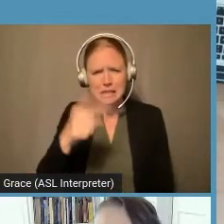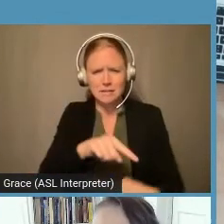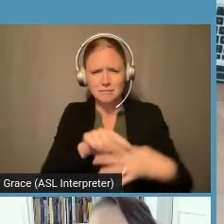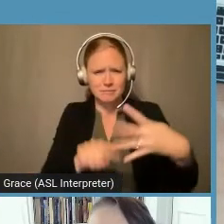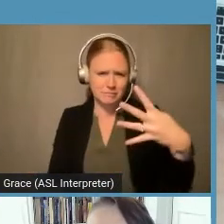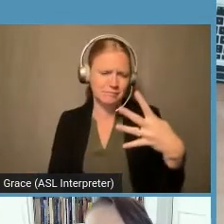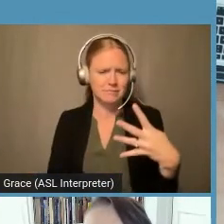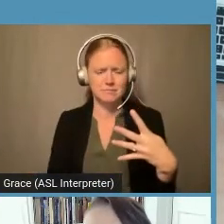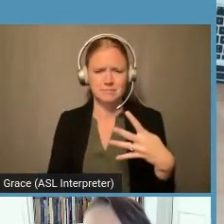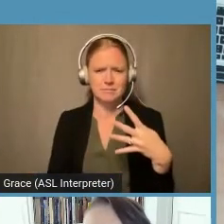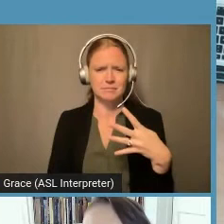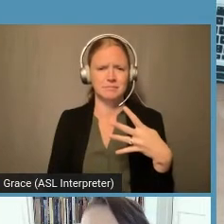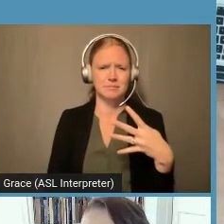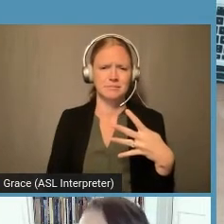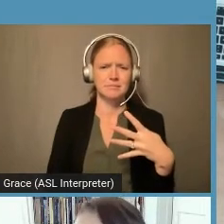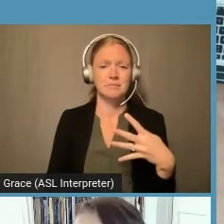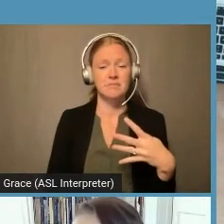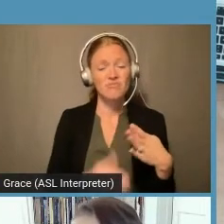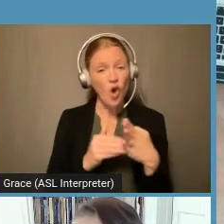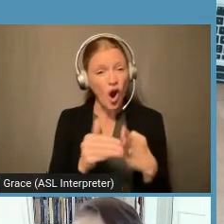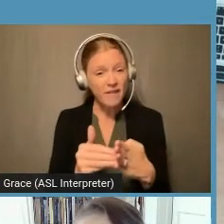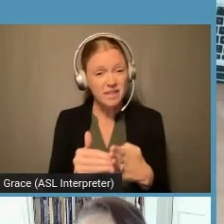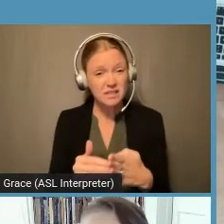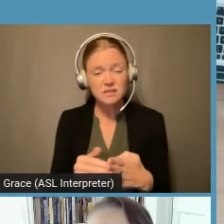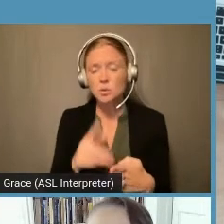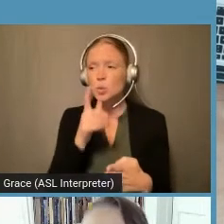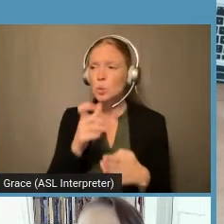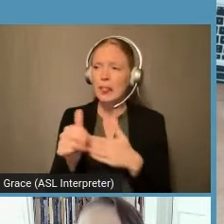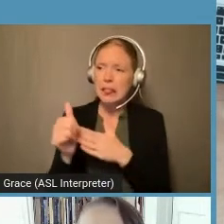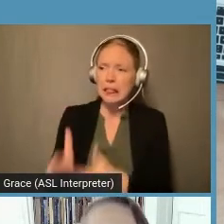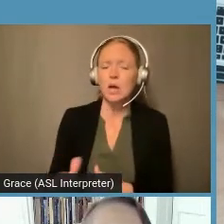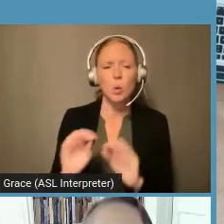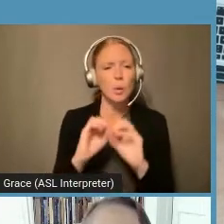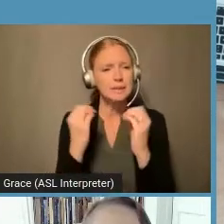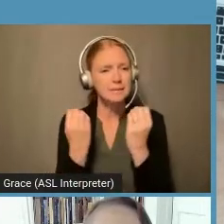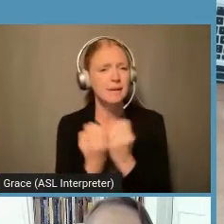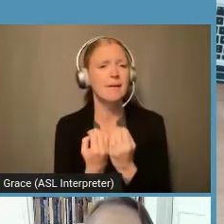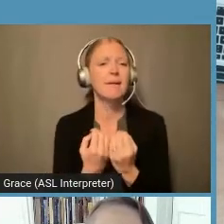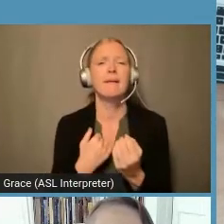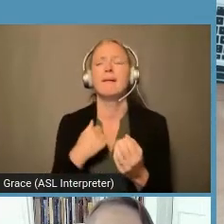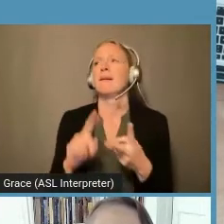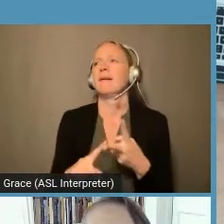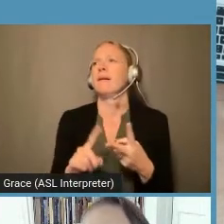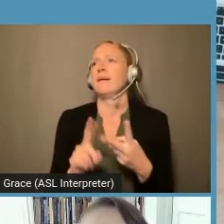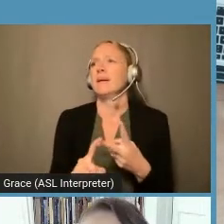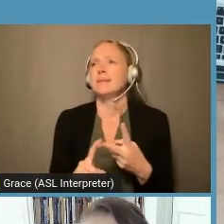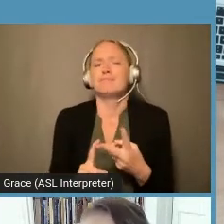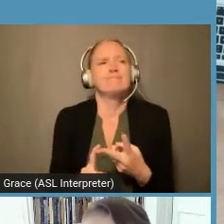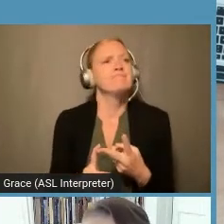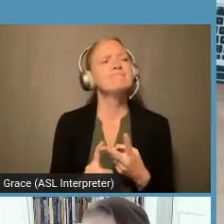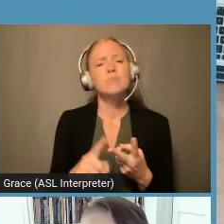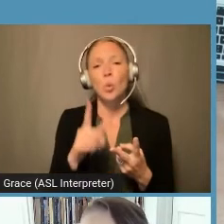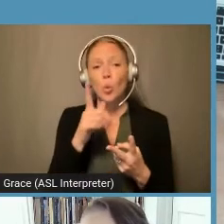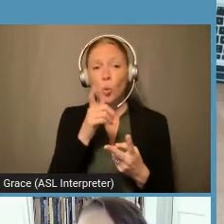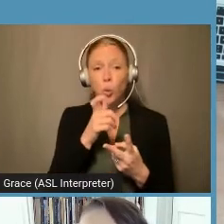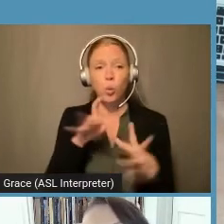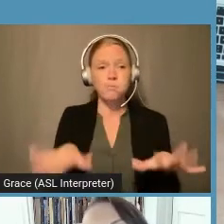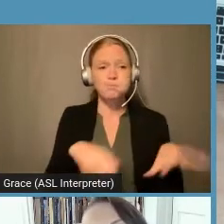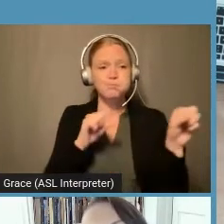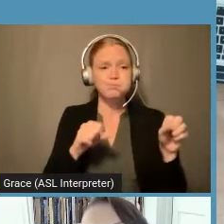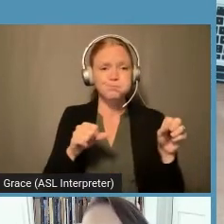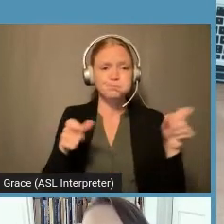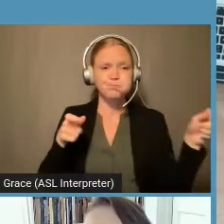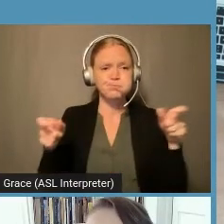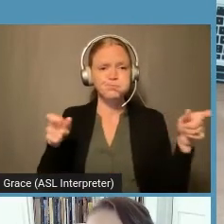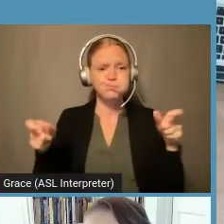the person who is the leader of an organization, or the person who's doing the organizing, you find